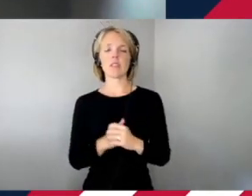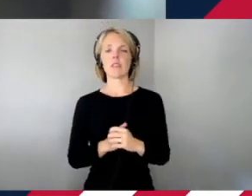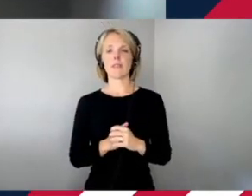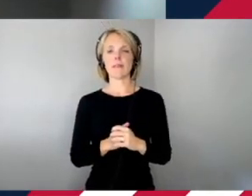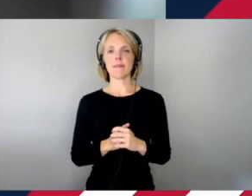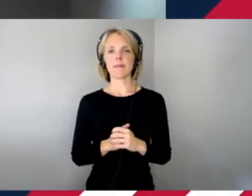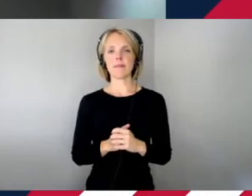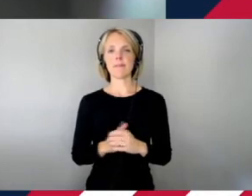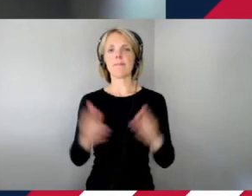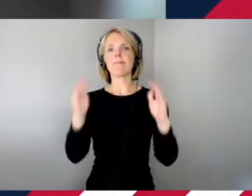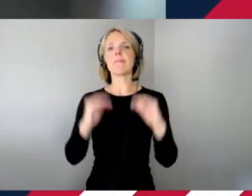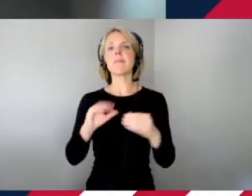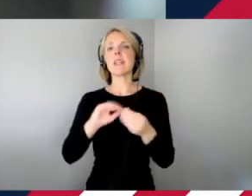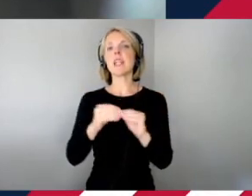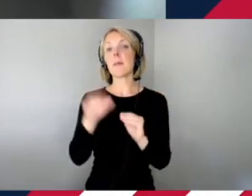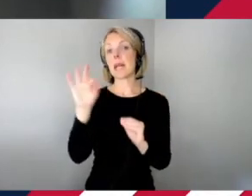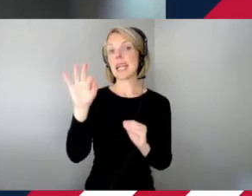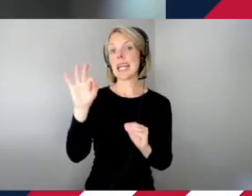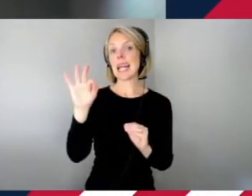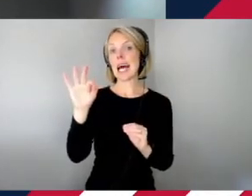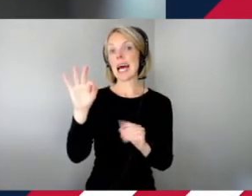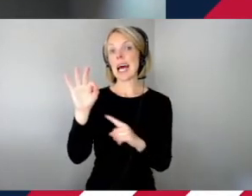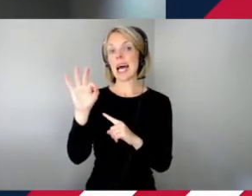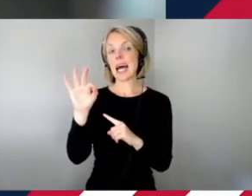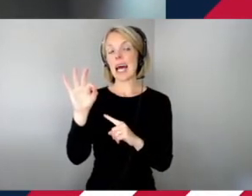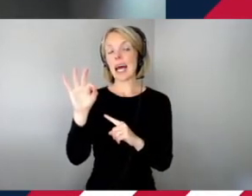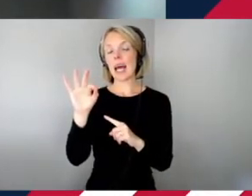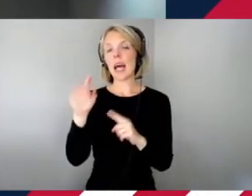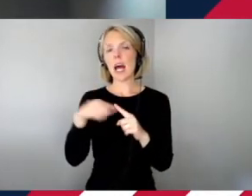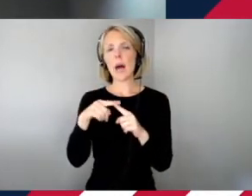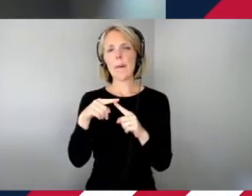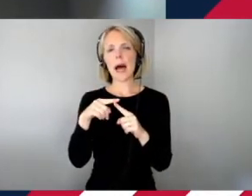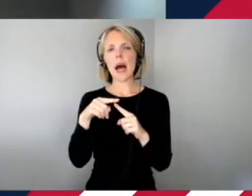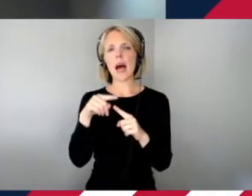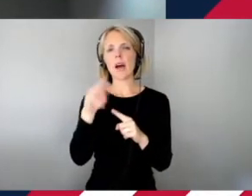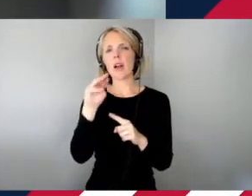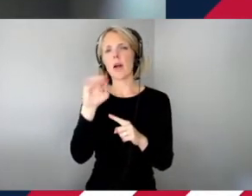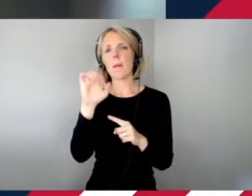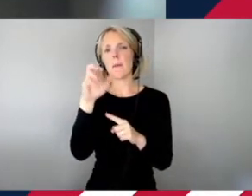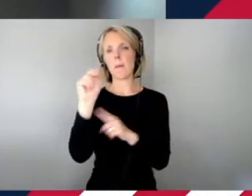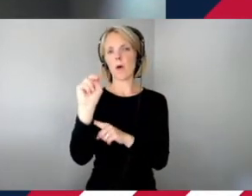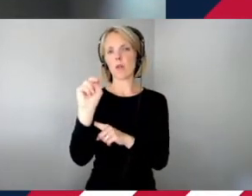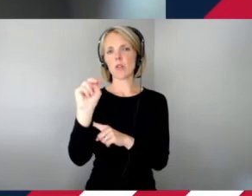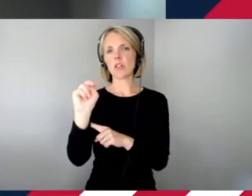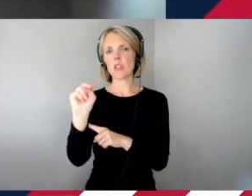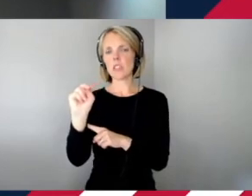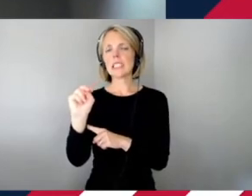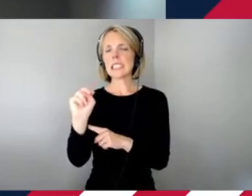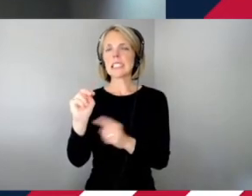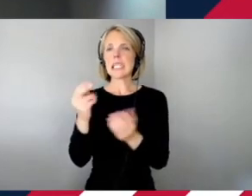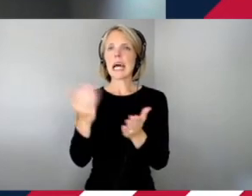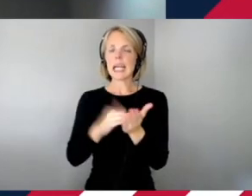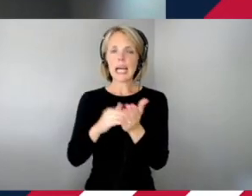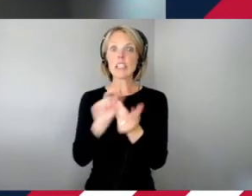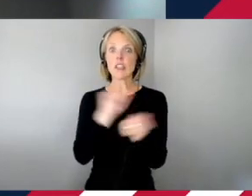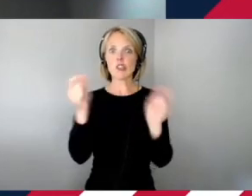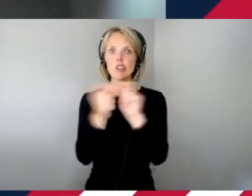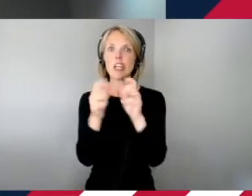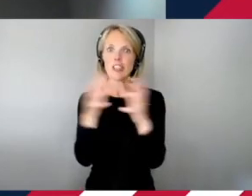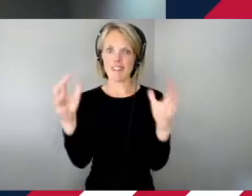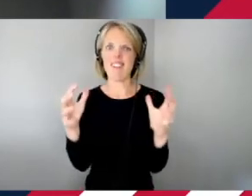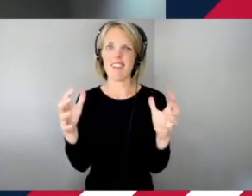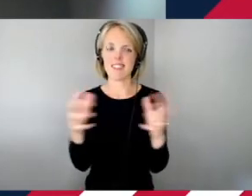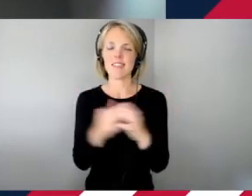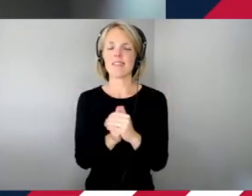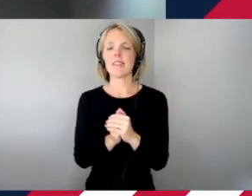Item 9, with regard to motions, is again significantly tweaked because